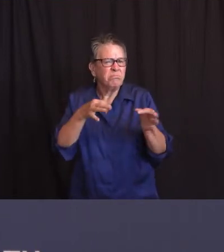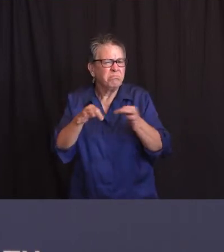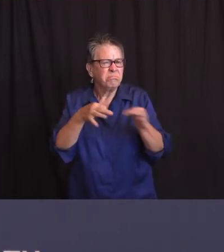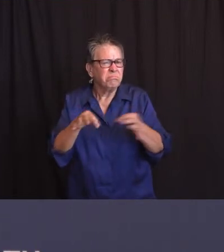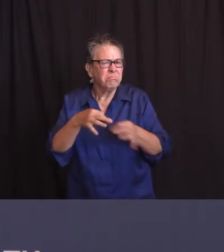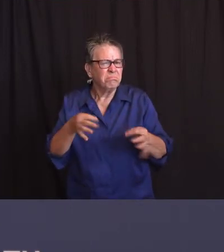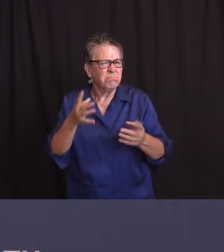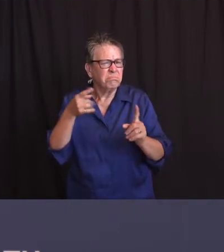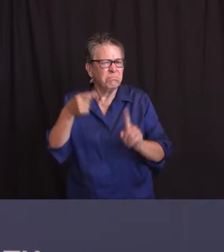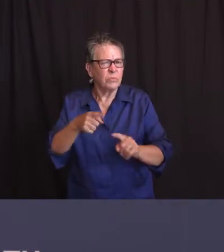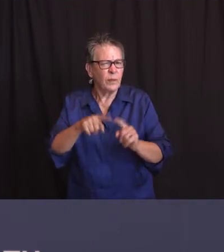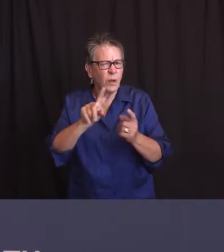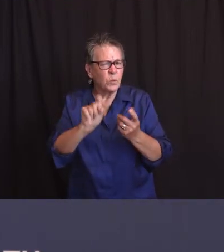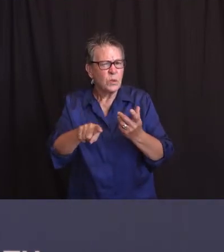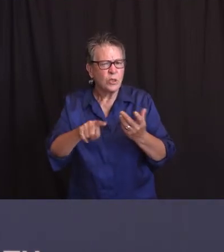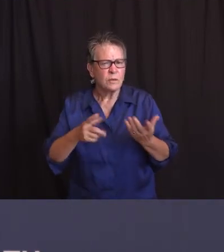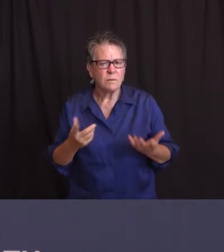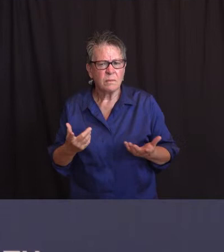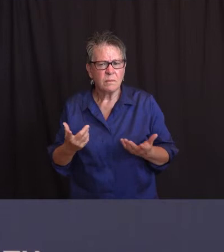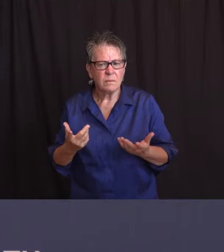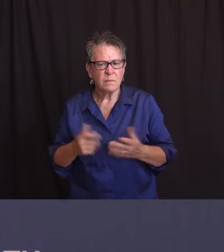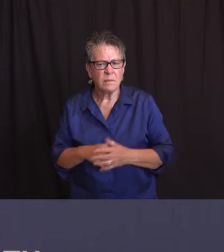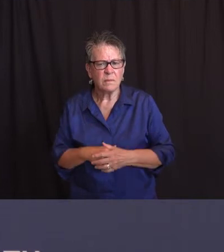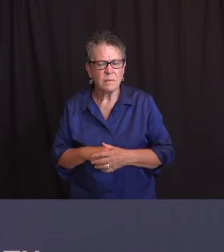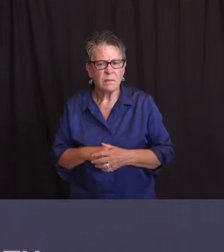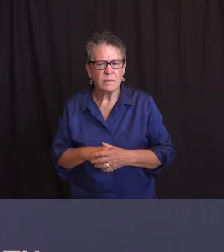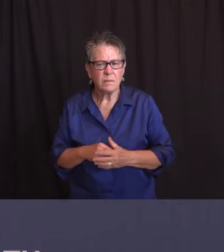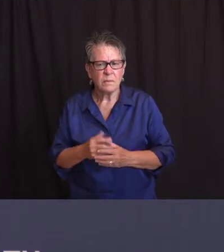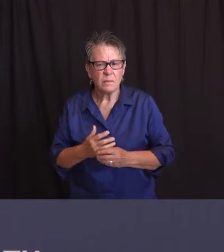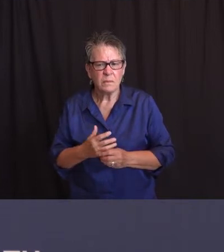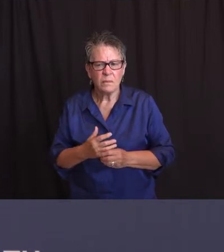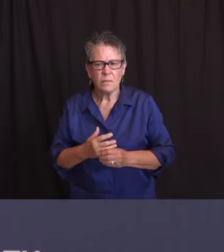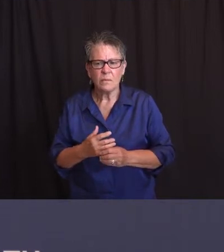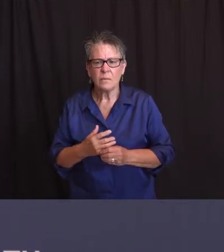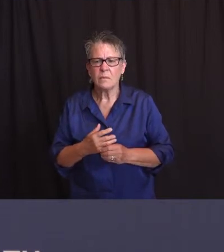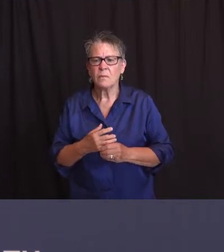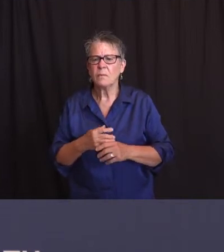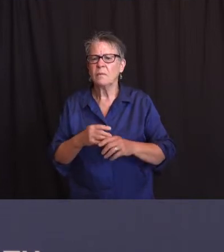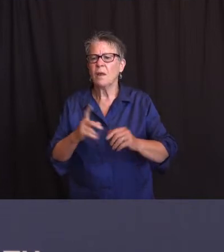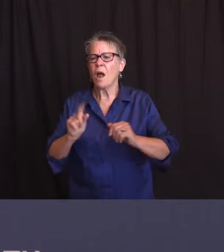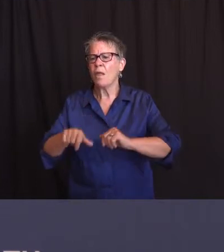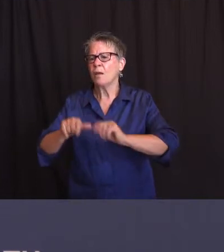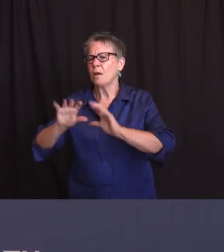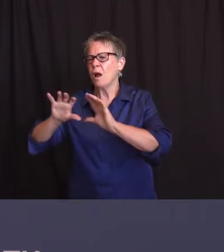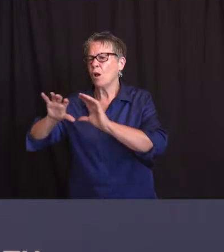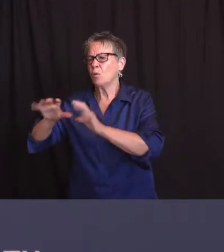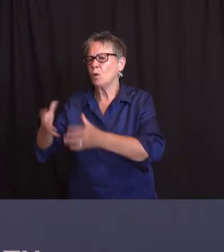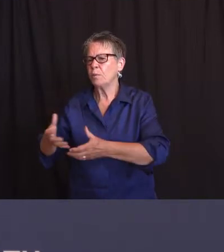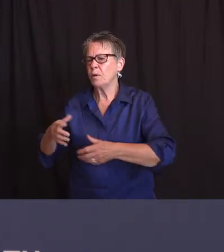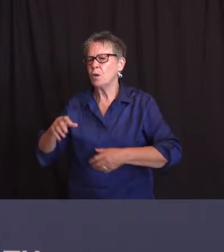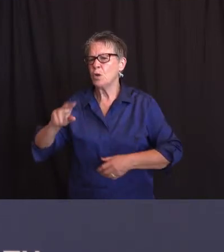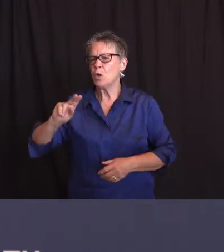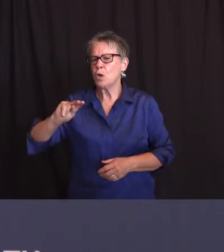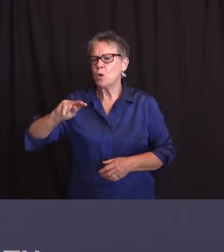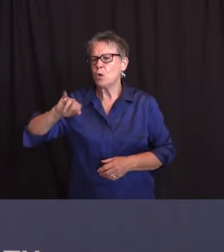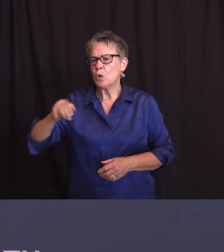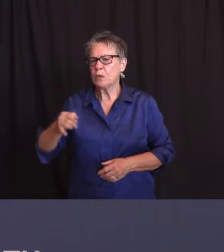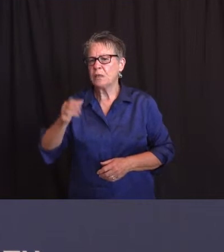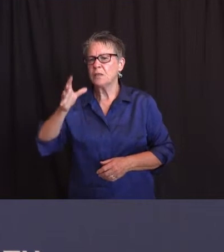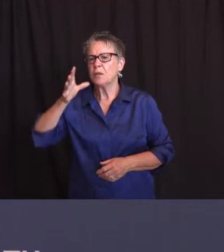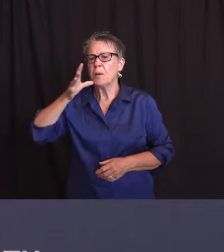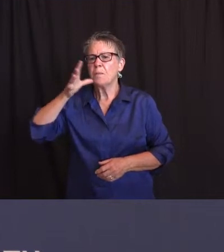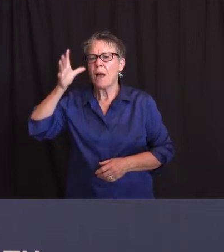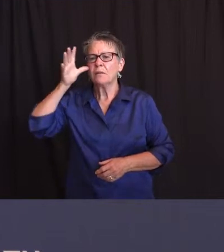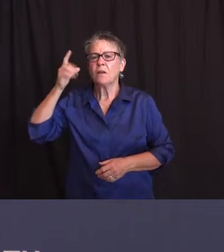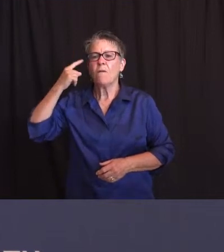that with regard to this group, there's a group, I believe, called New Jersey Parents for Personal Choice. They want to have